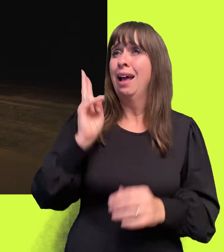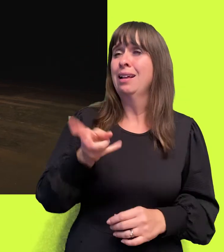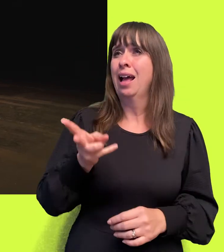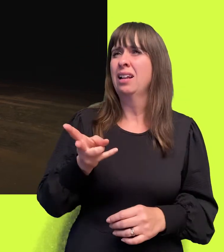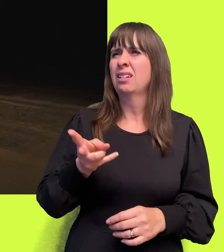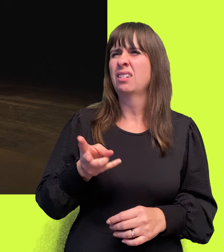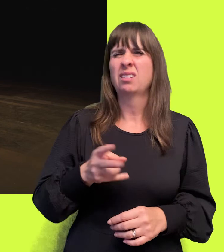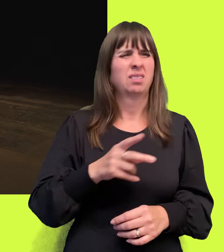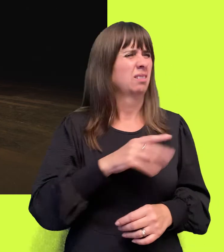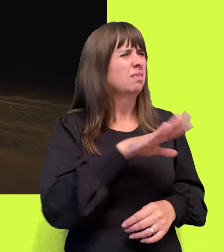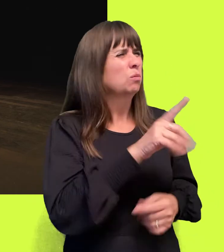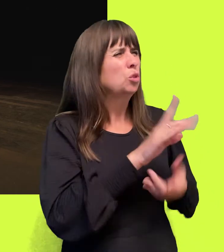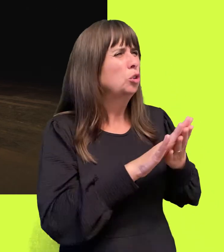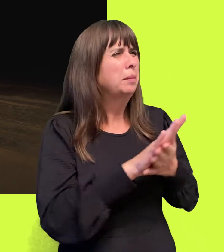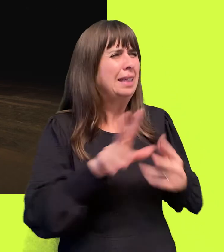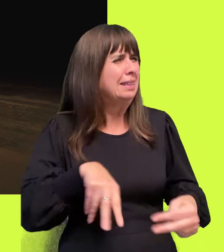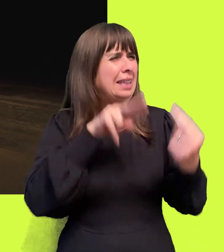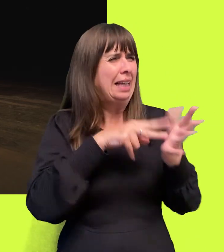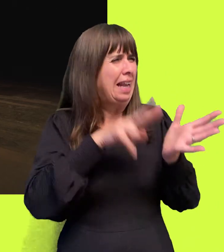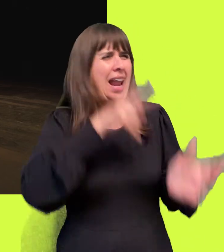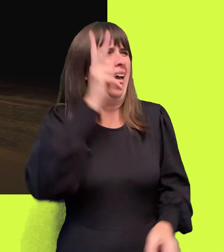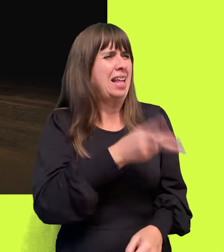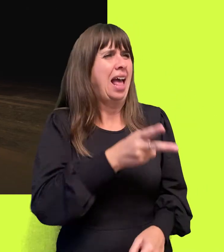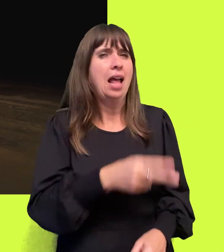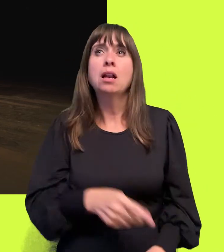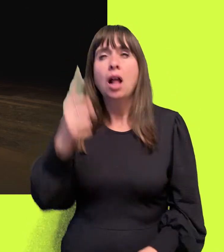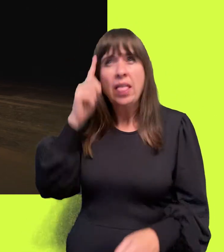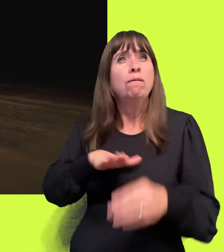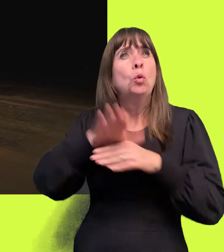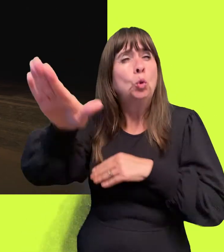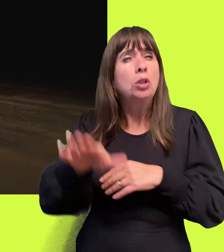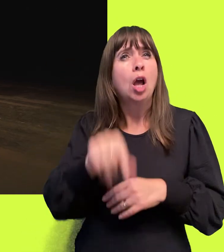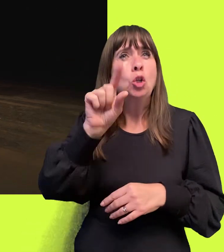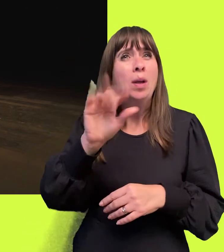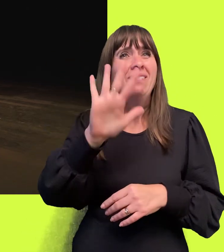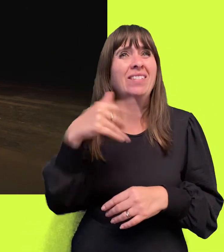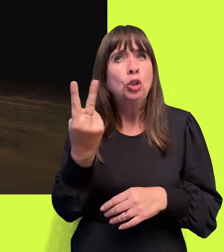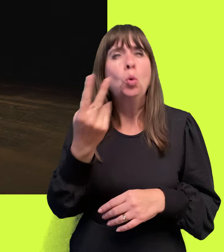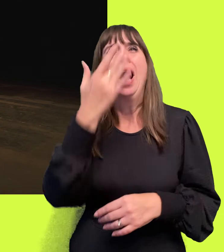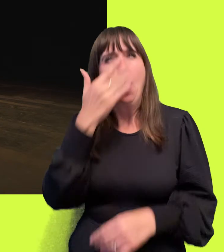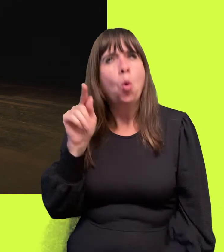Again? Wait, what do you mean again? How old is she in 2052, Rory?